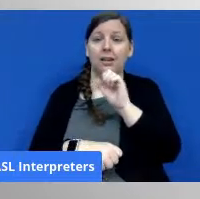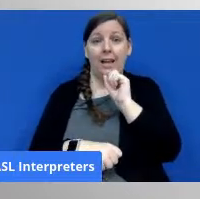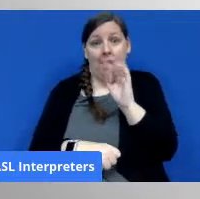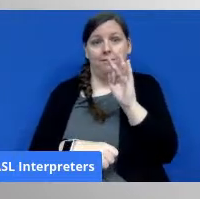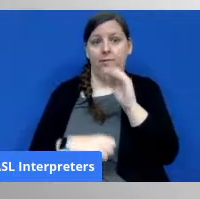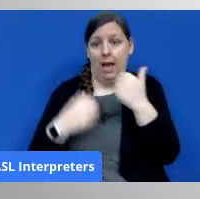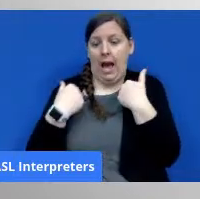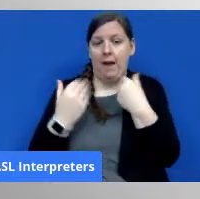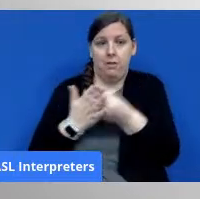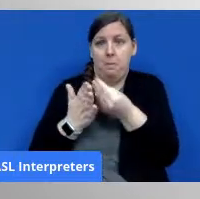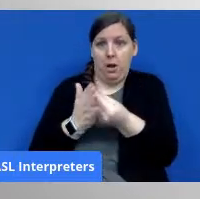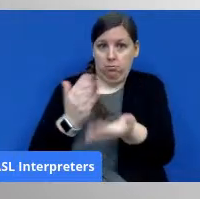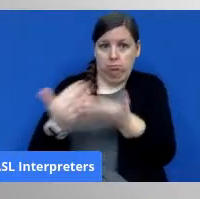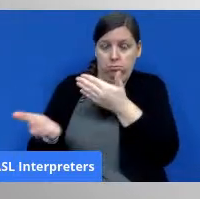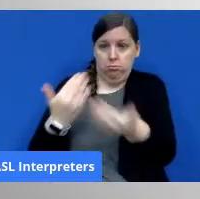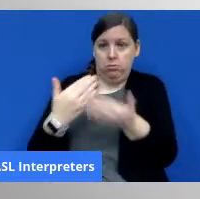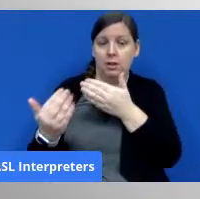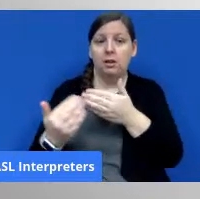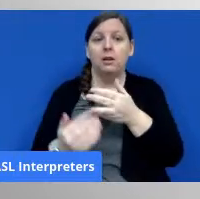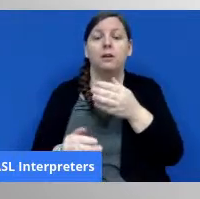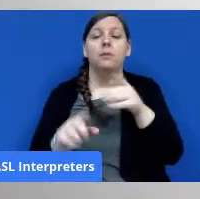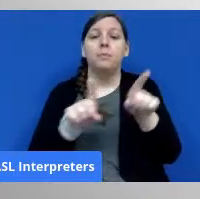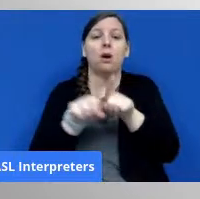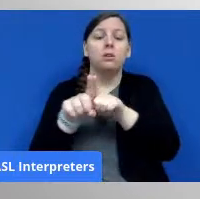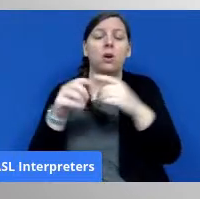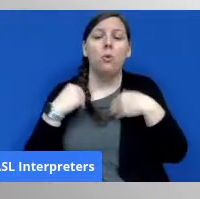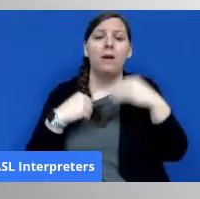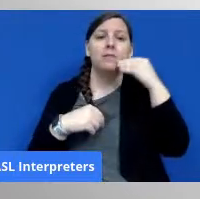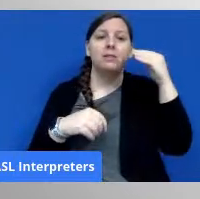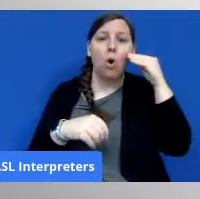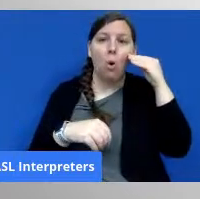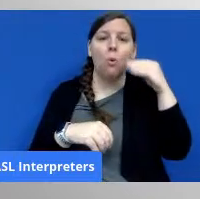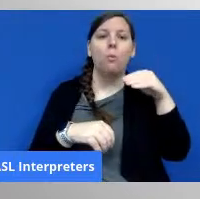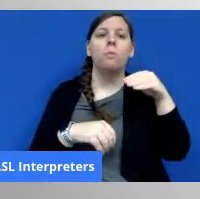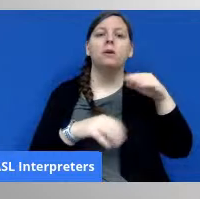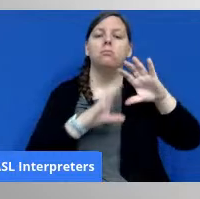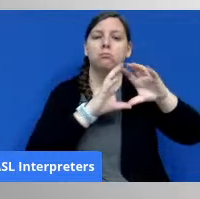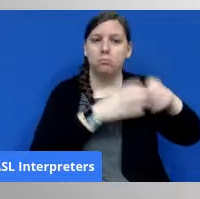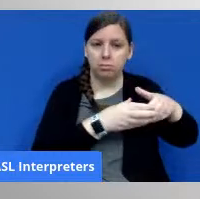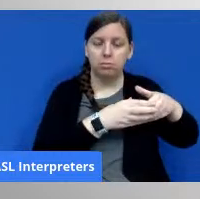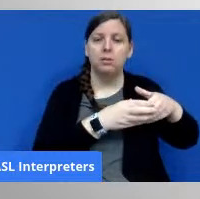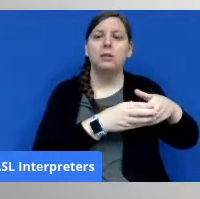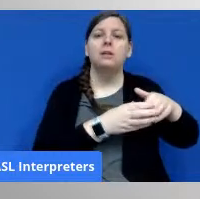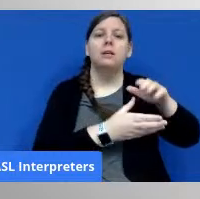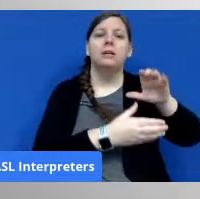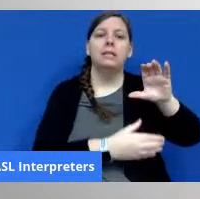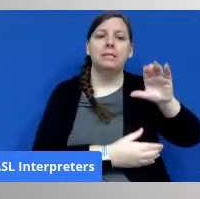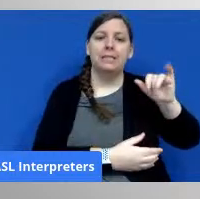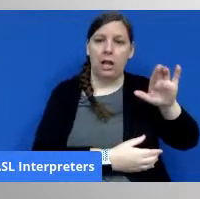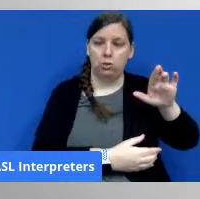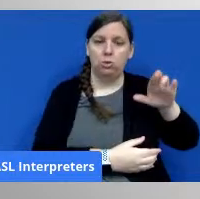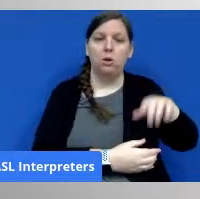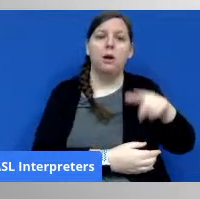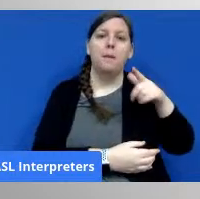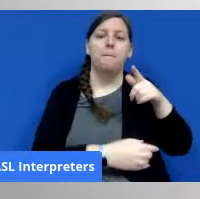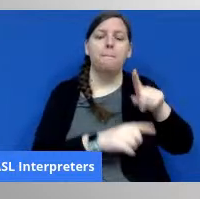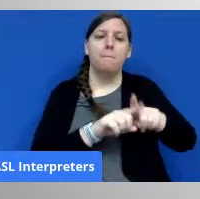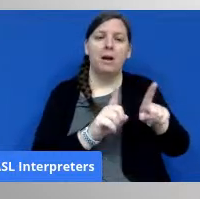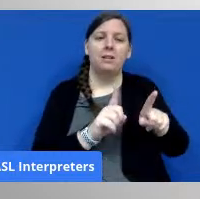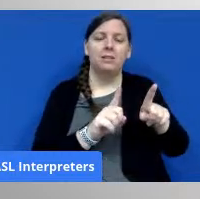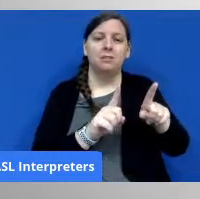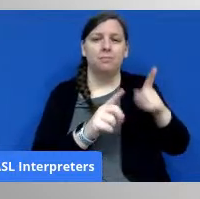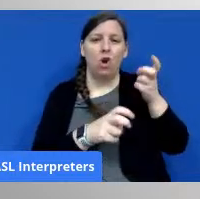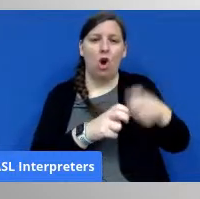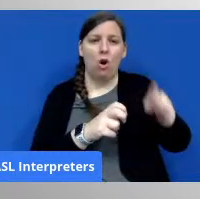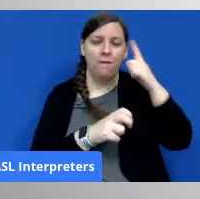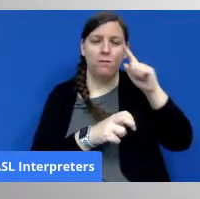we have these home-based child care centers, but it's very difficult for folks to open those. We did make some changes pretty recently to